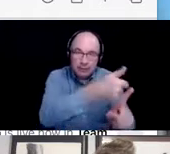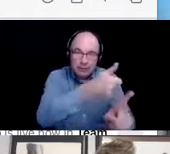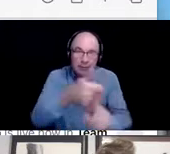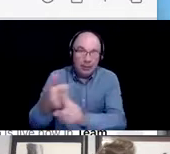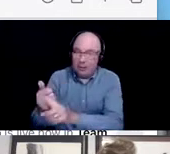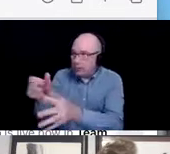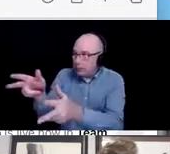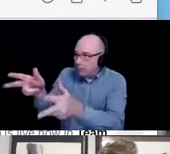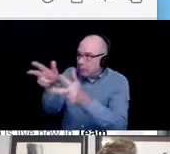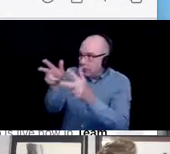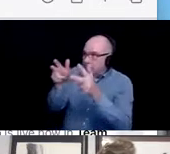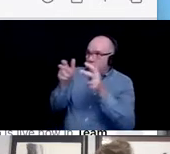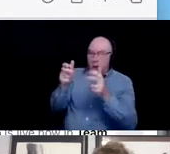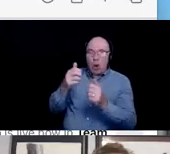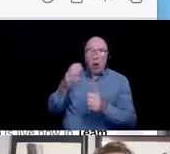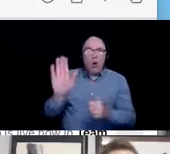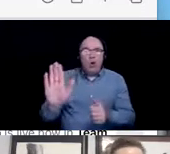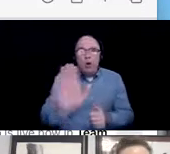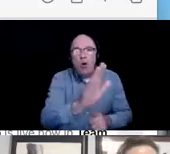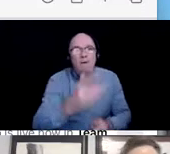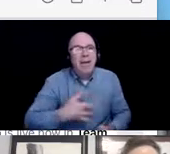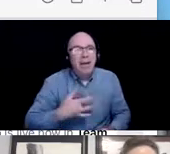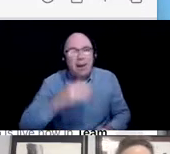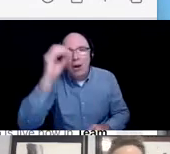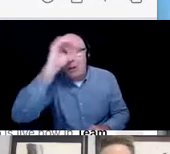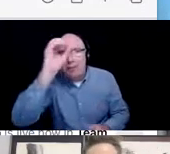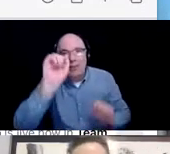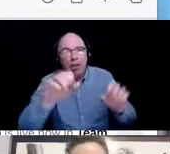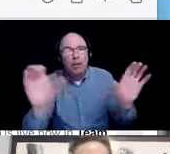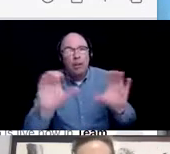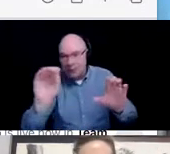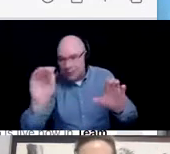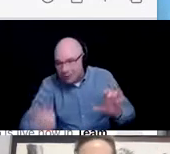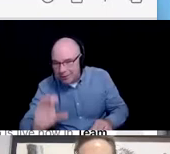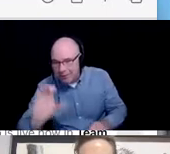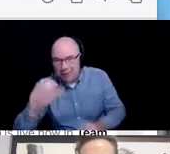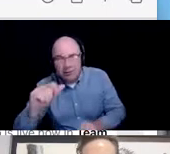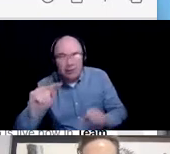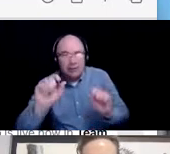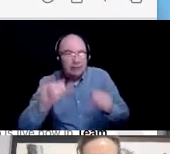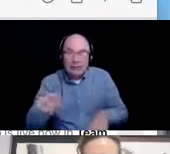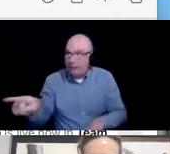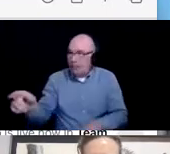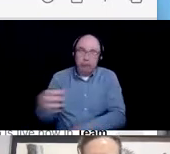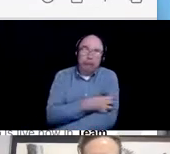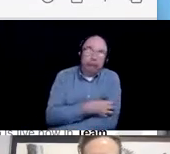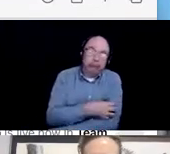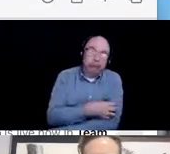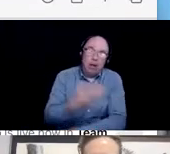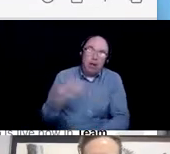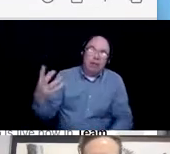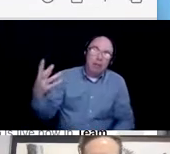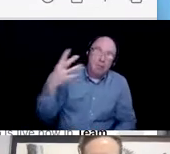story tonight, I want to hear your thoughts below in the comments because this is a big deal. This is powerful. This is the stuff we